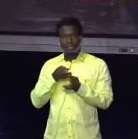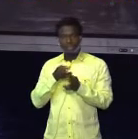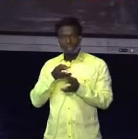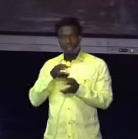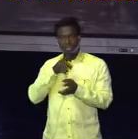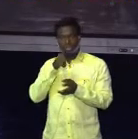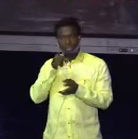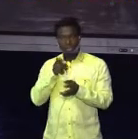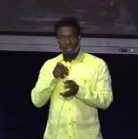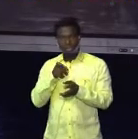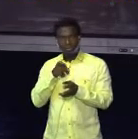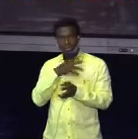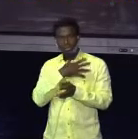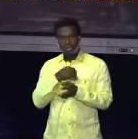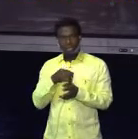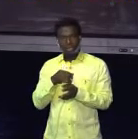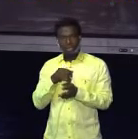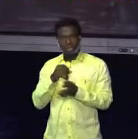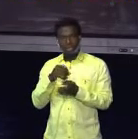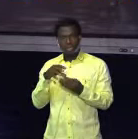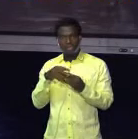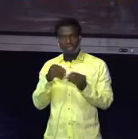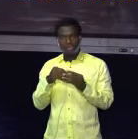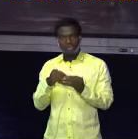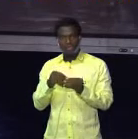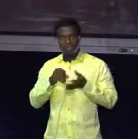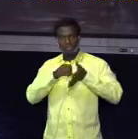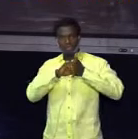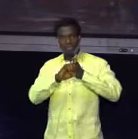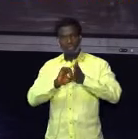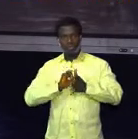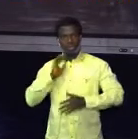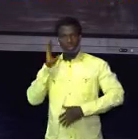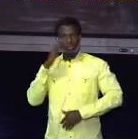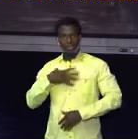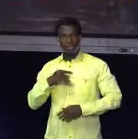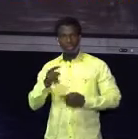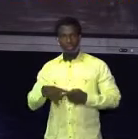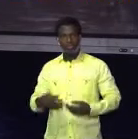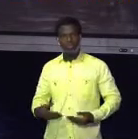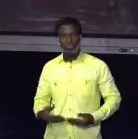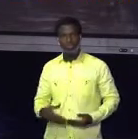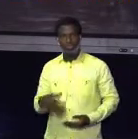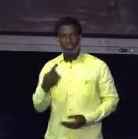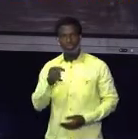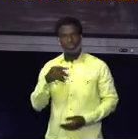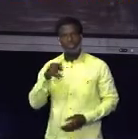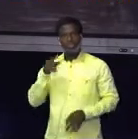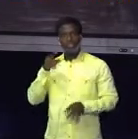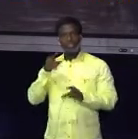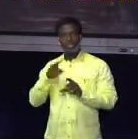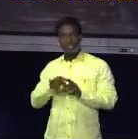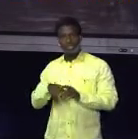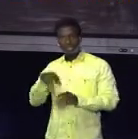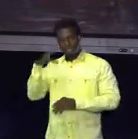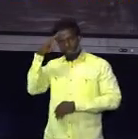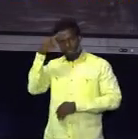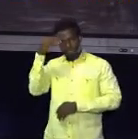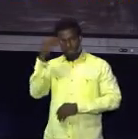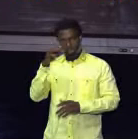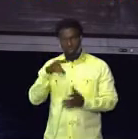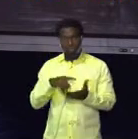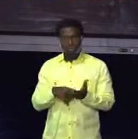polite requests and statements. Example, I would like to introduce the chairman of this